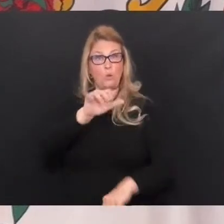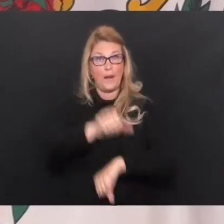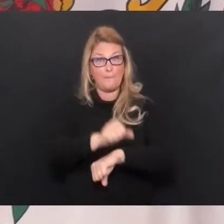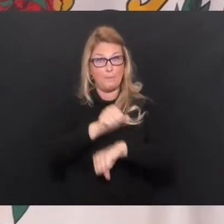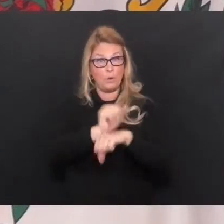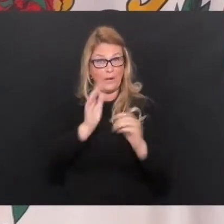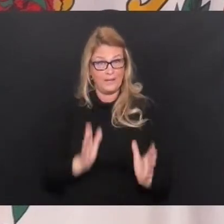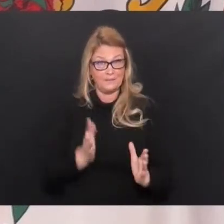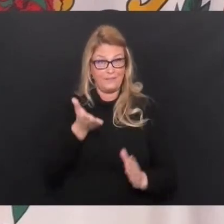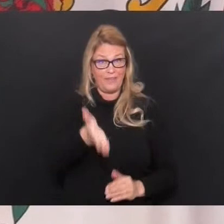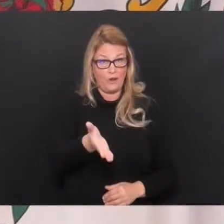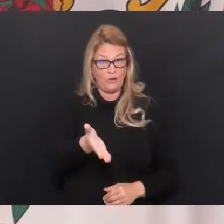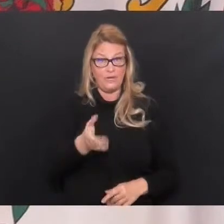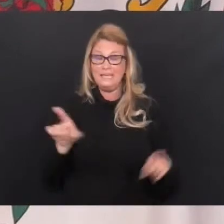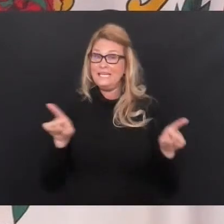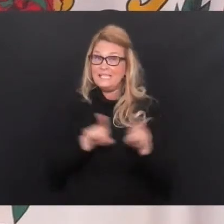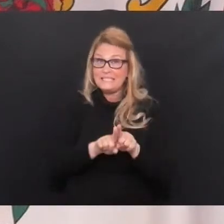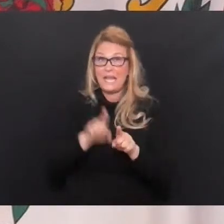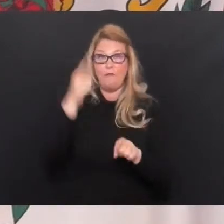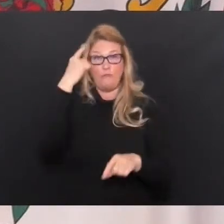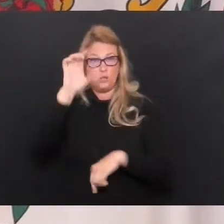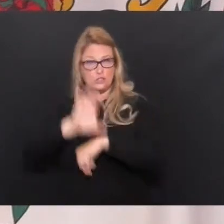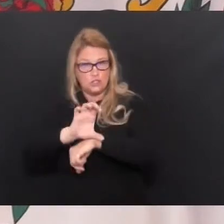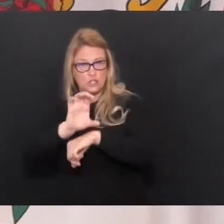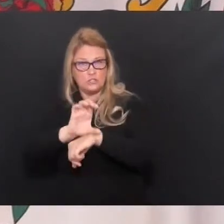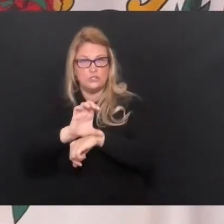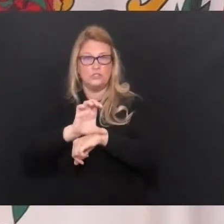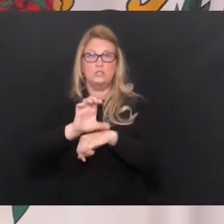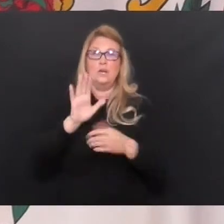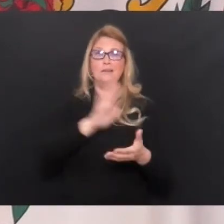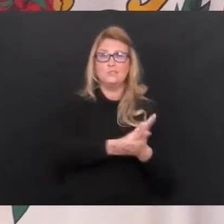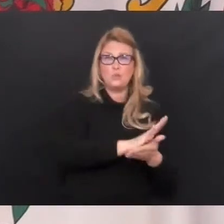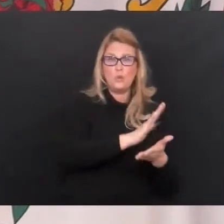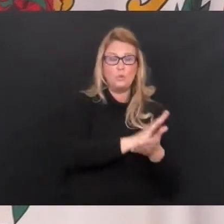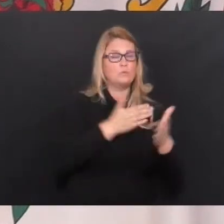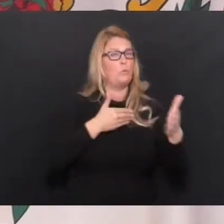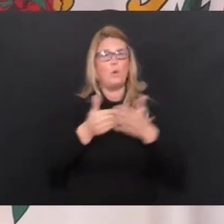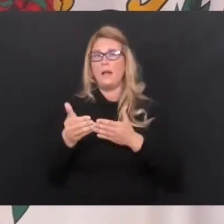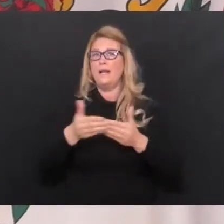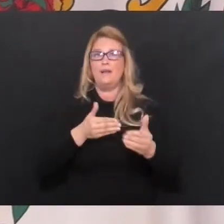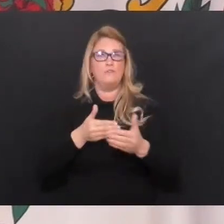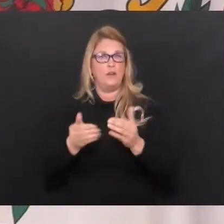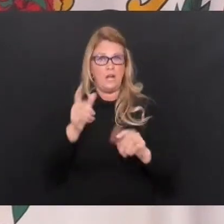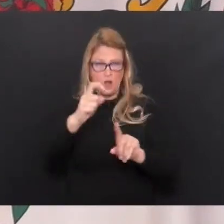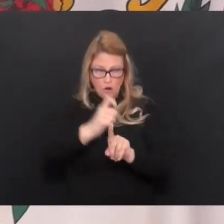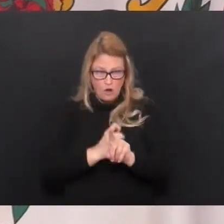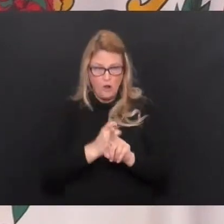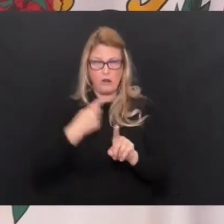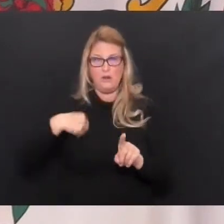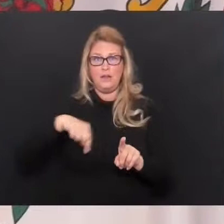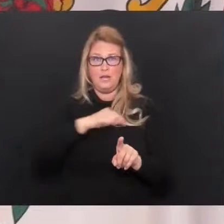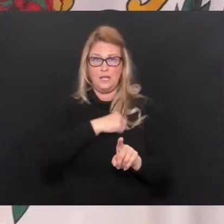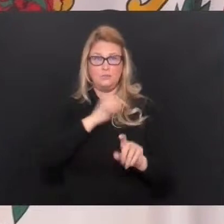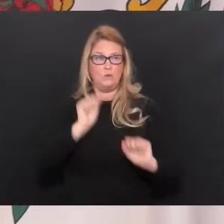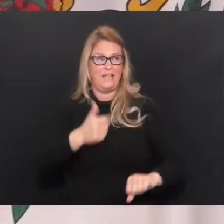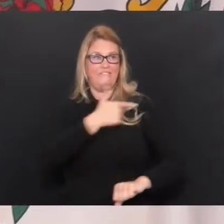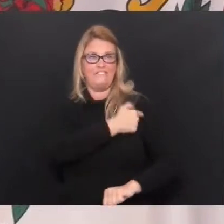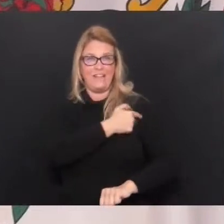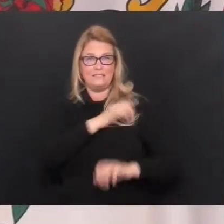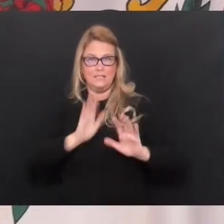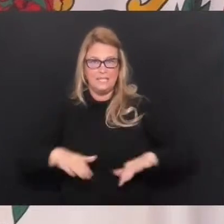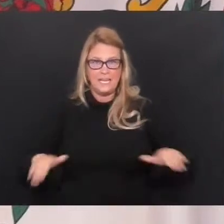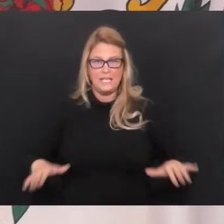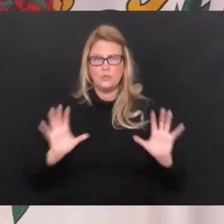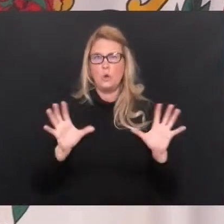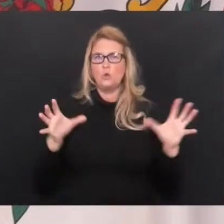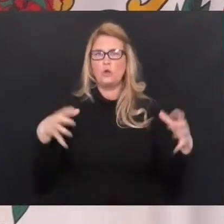The same thing goes for churches. The same thing goes for our schools, whatever, where we can vaccinate kids or congregations